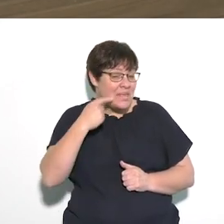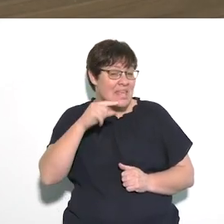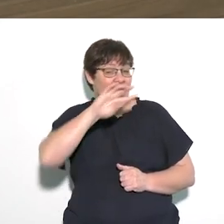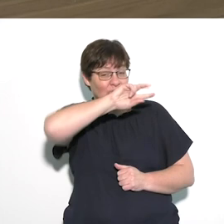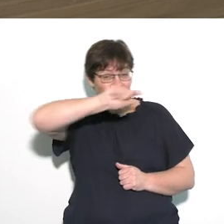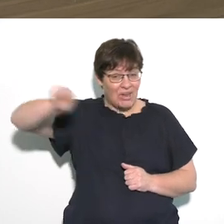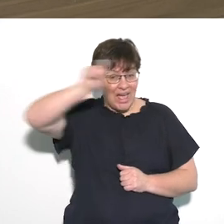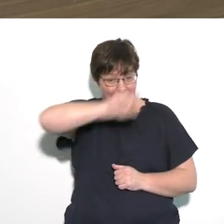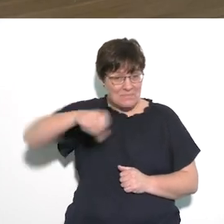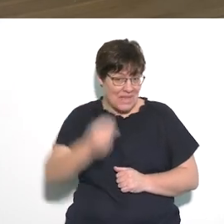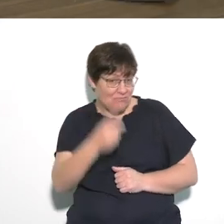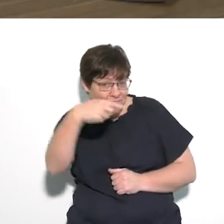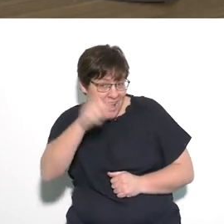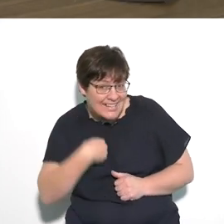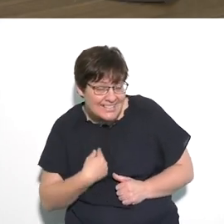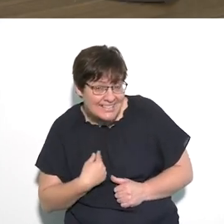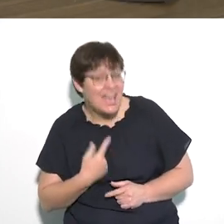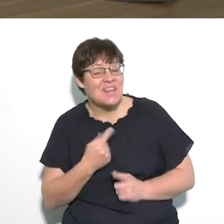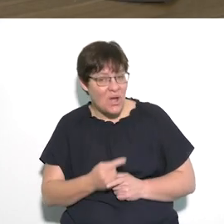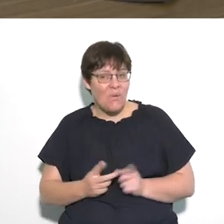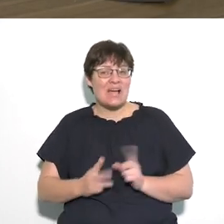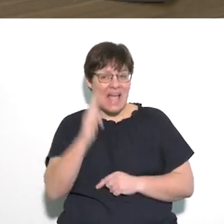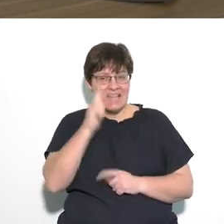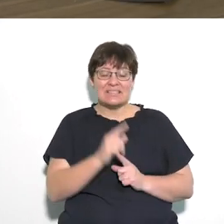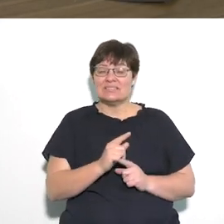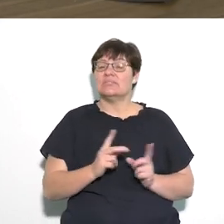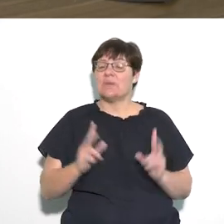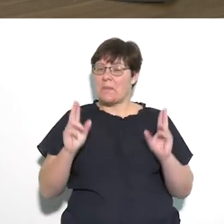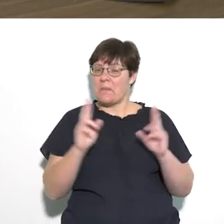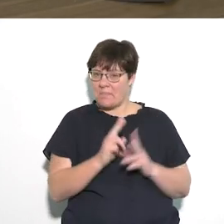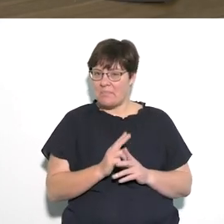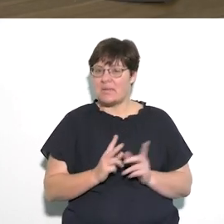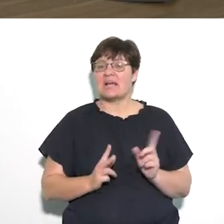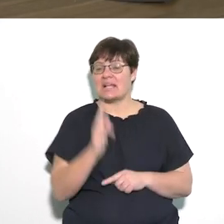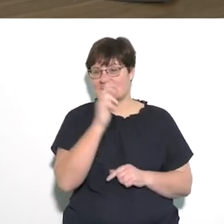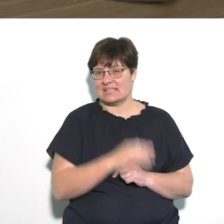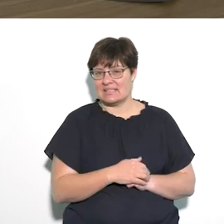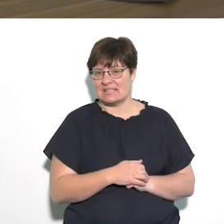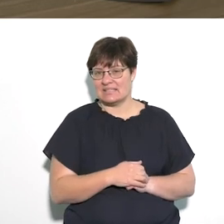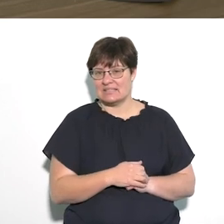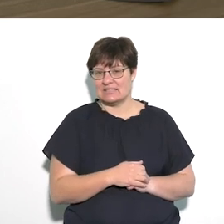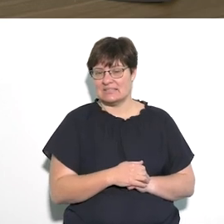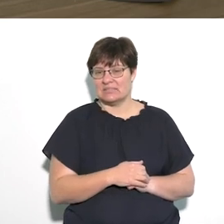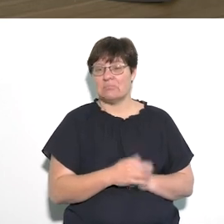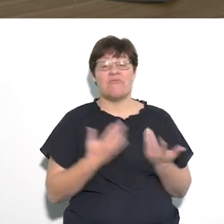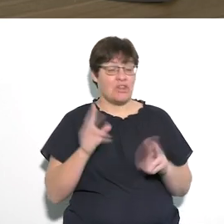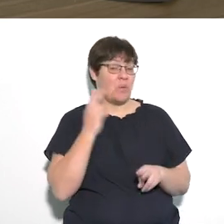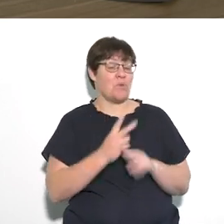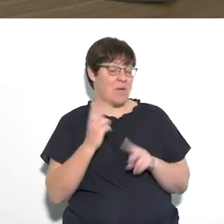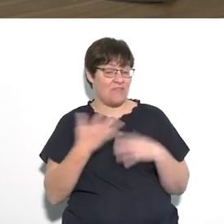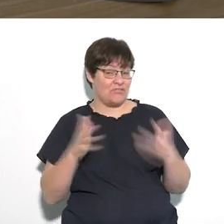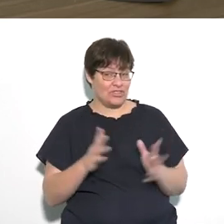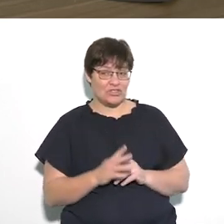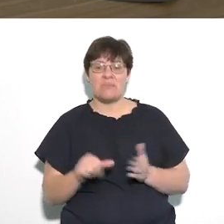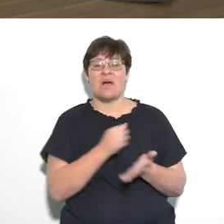it? So you can cut one and you can cut it a little bit smaller and stick it down. I've got some that I've prepped